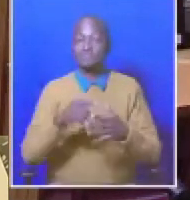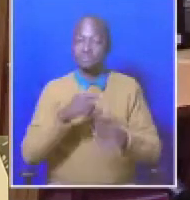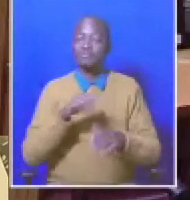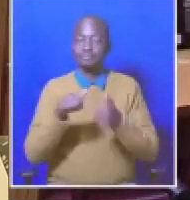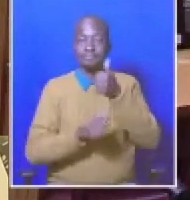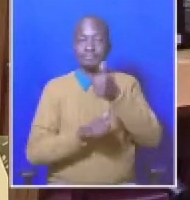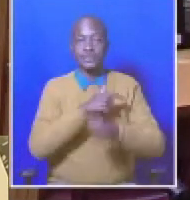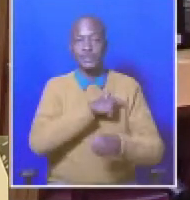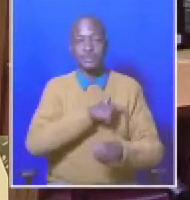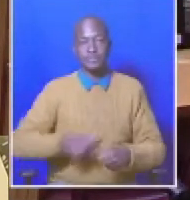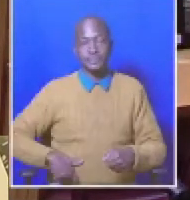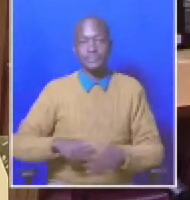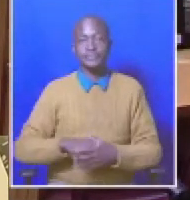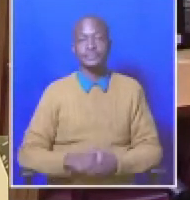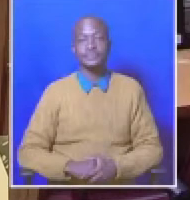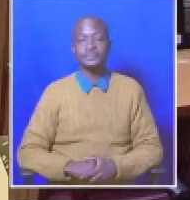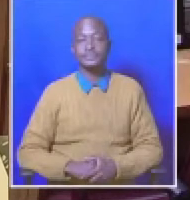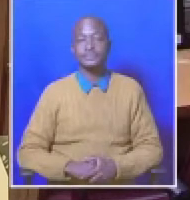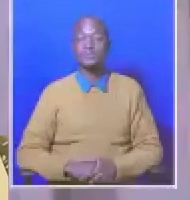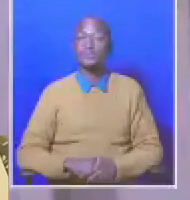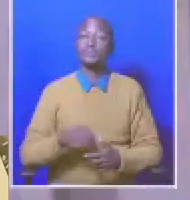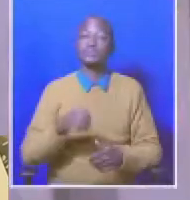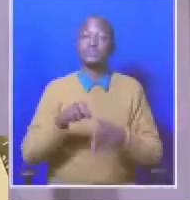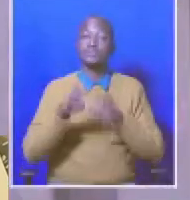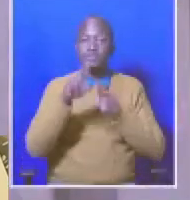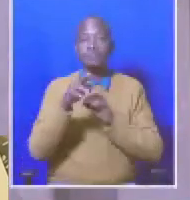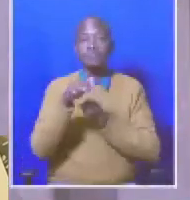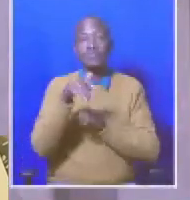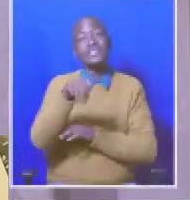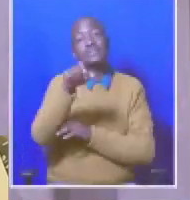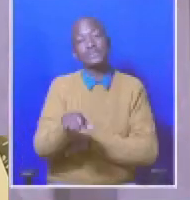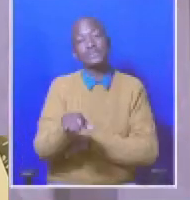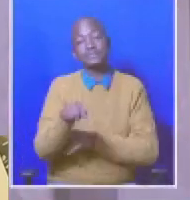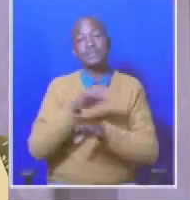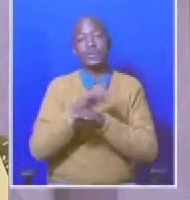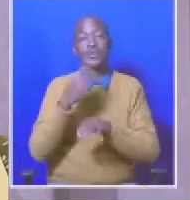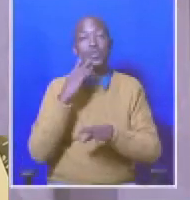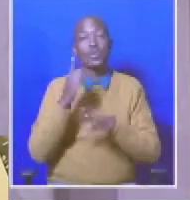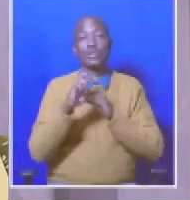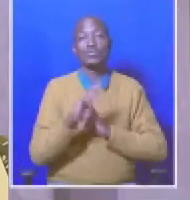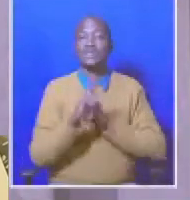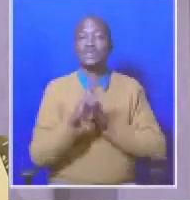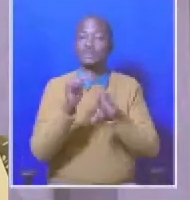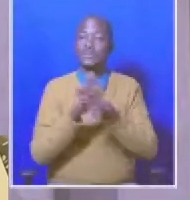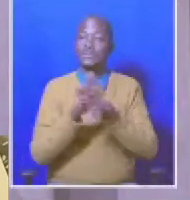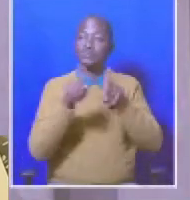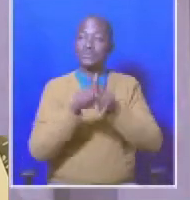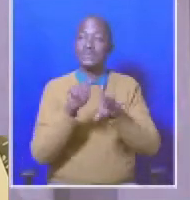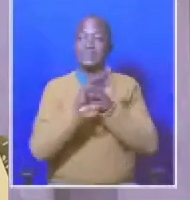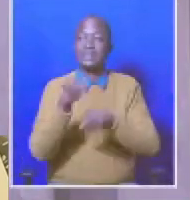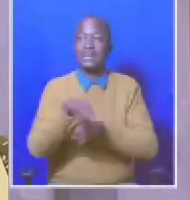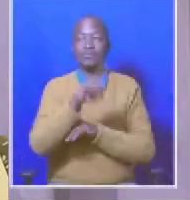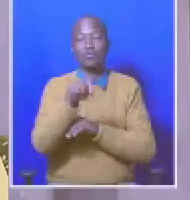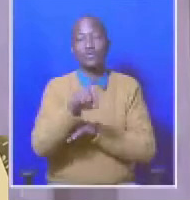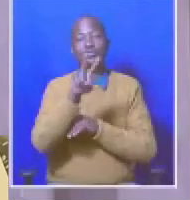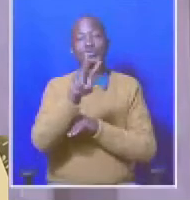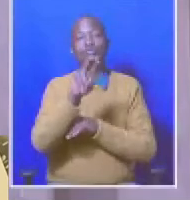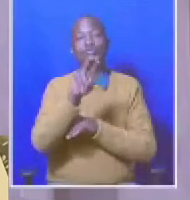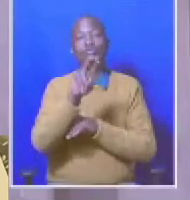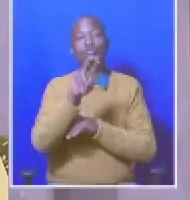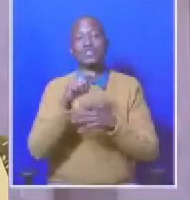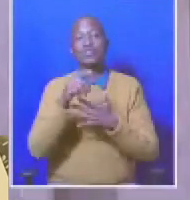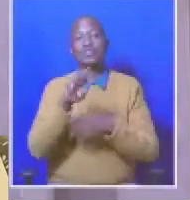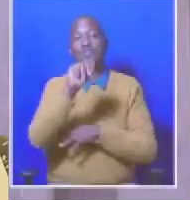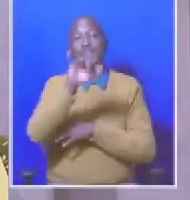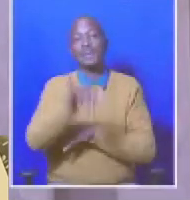President. Honorable Chairperson, when we responded to a similar question on the 25th of May this year,